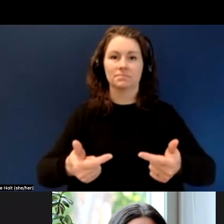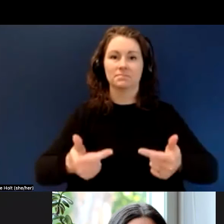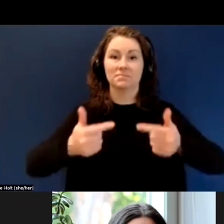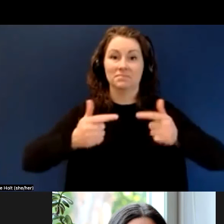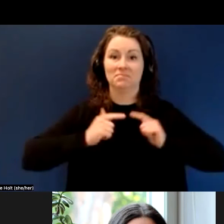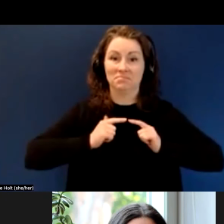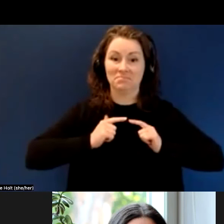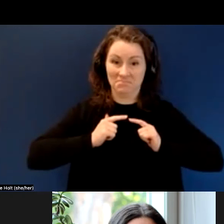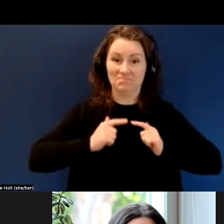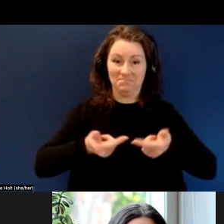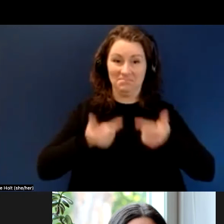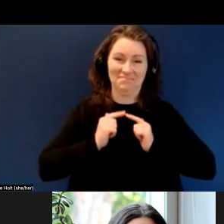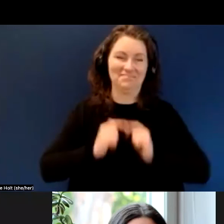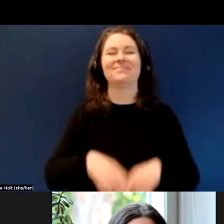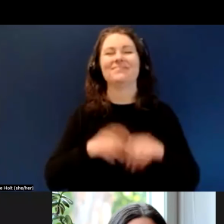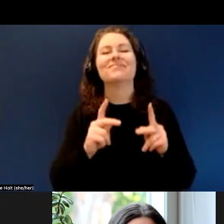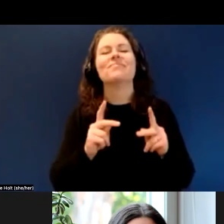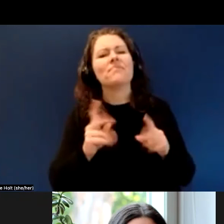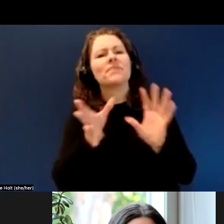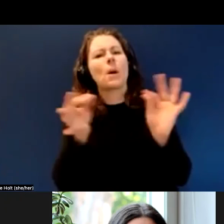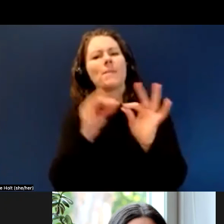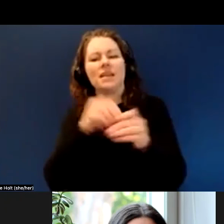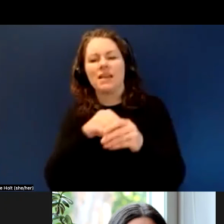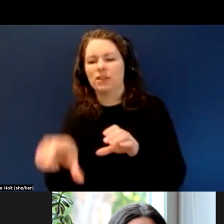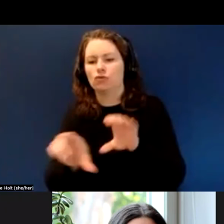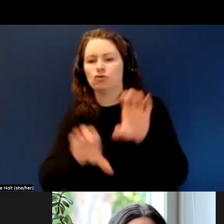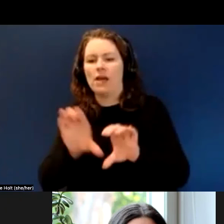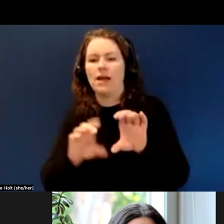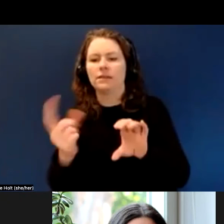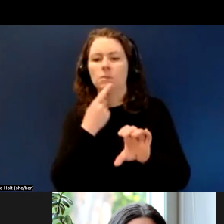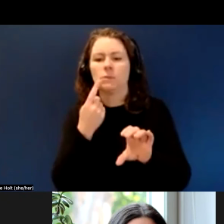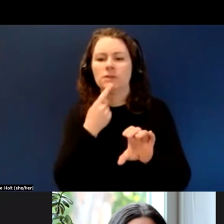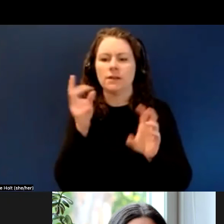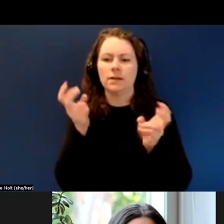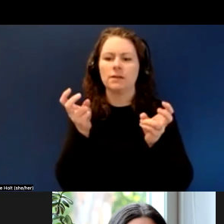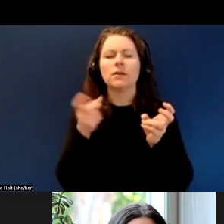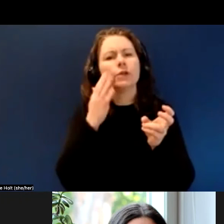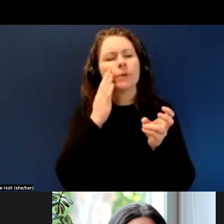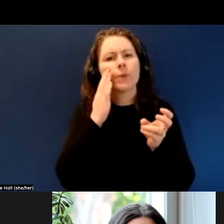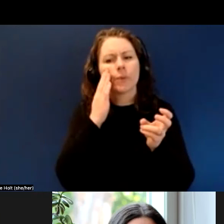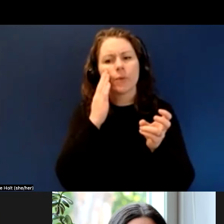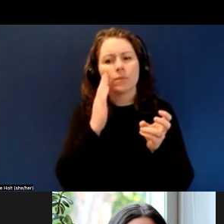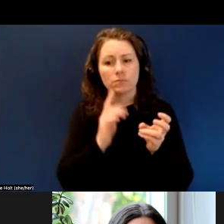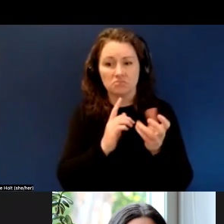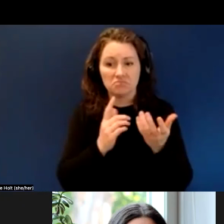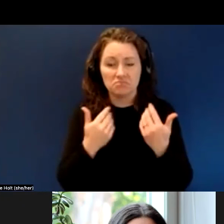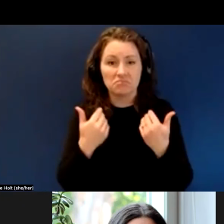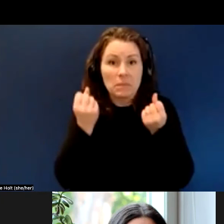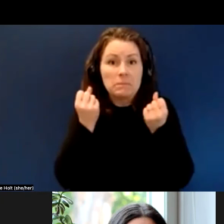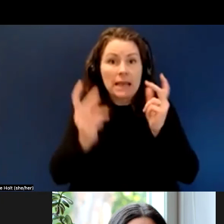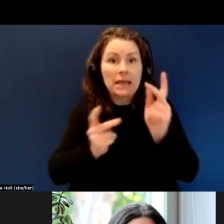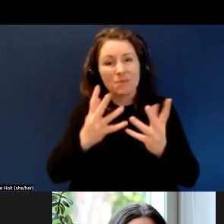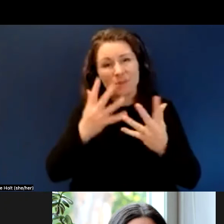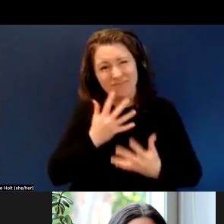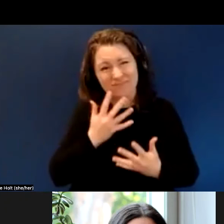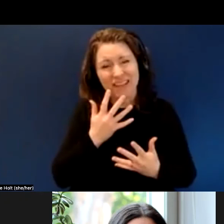Yeah, there's a comment in the chat about, there are a lot of people,